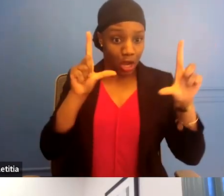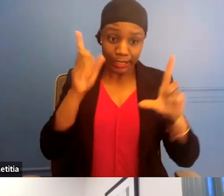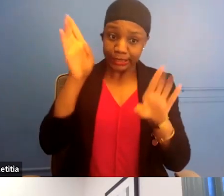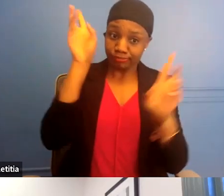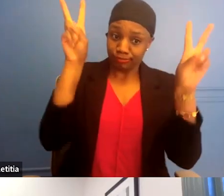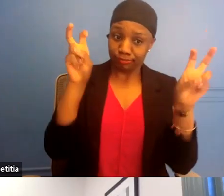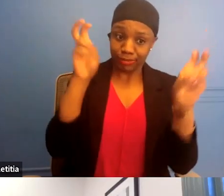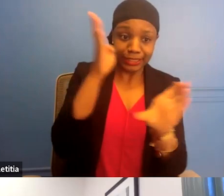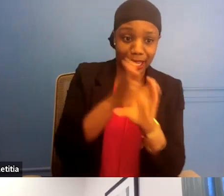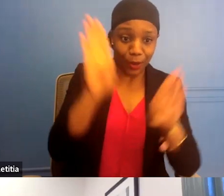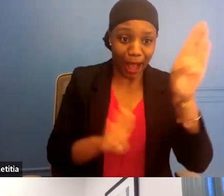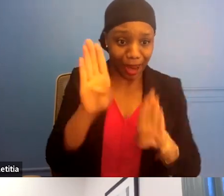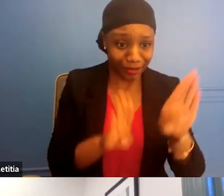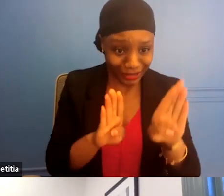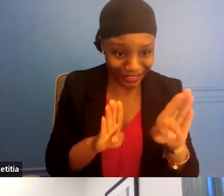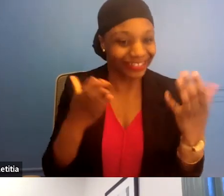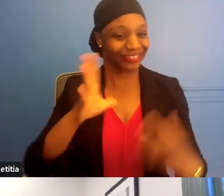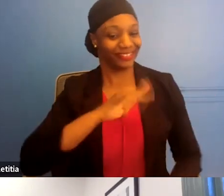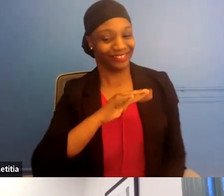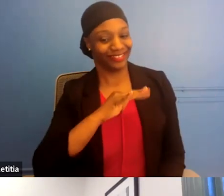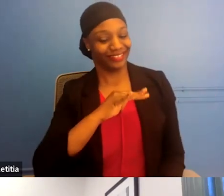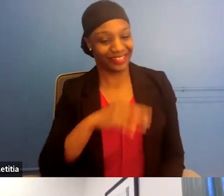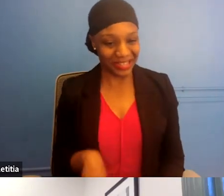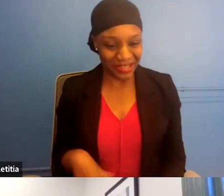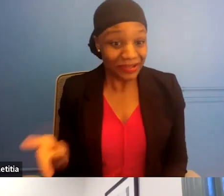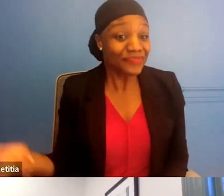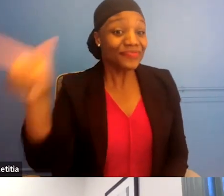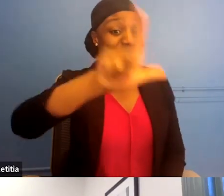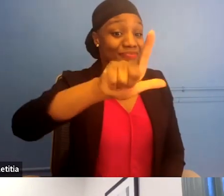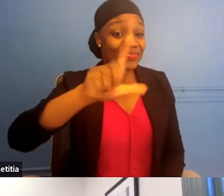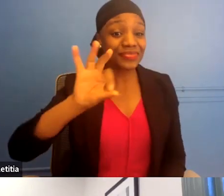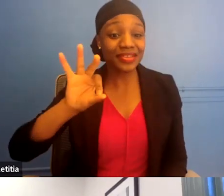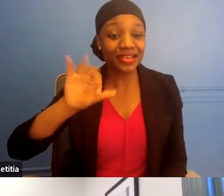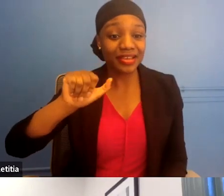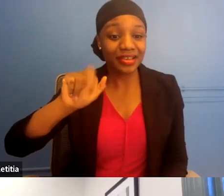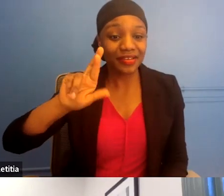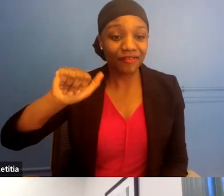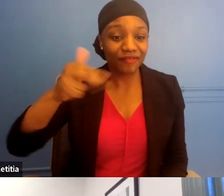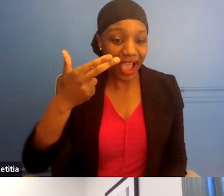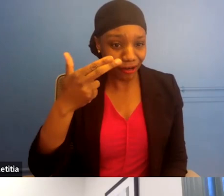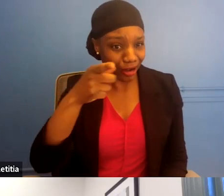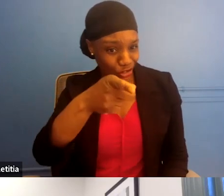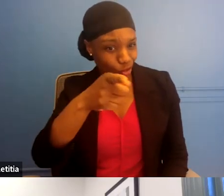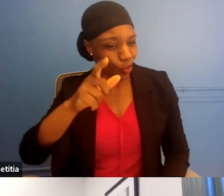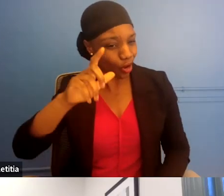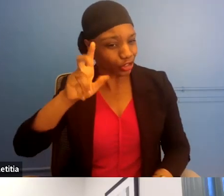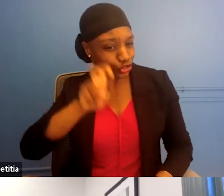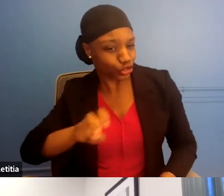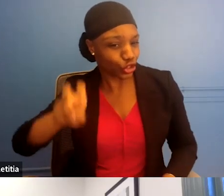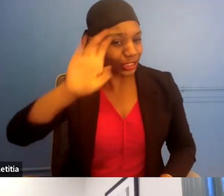now let's turn to Farah, who in some ways, your path, Farah, seems a little more straightforward,